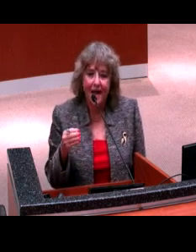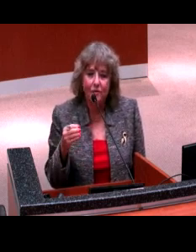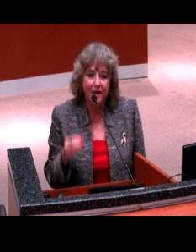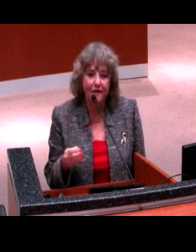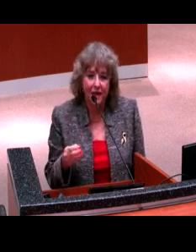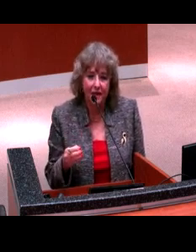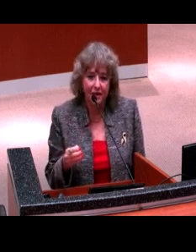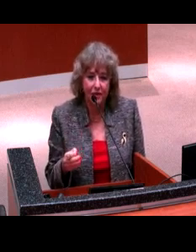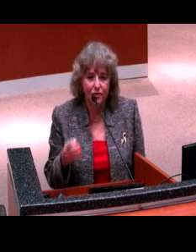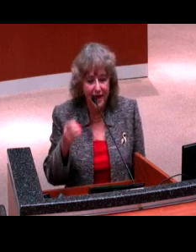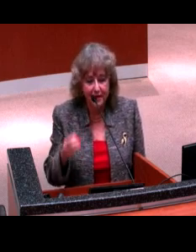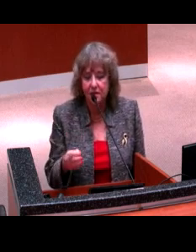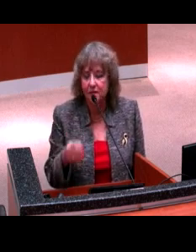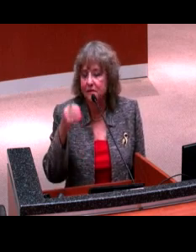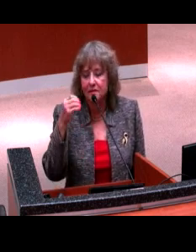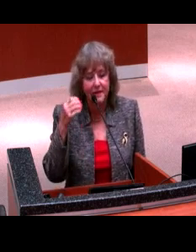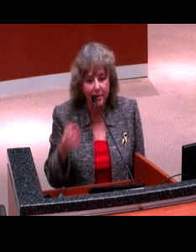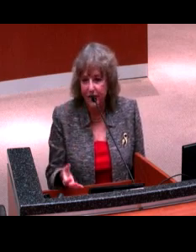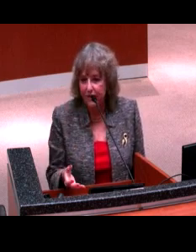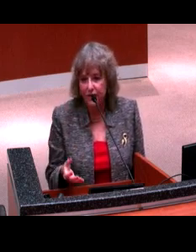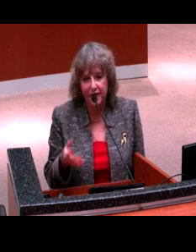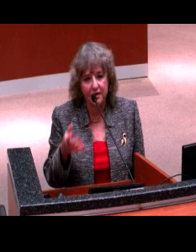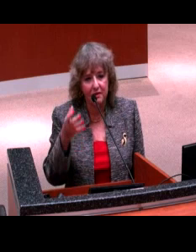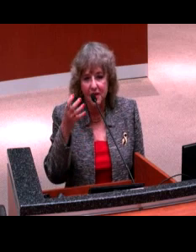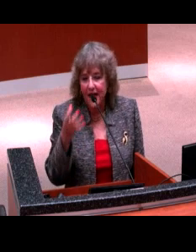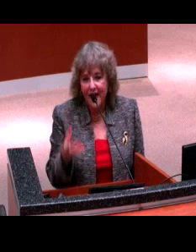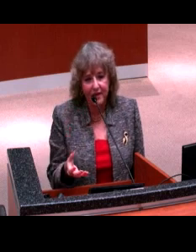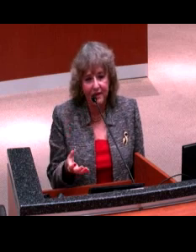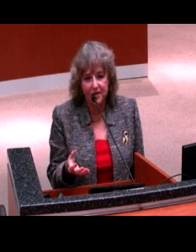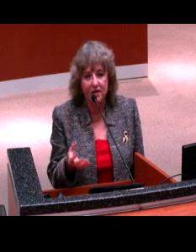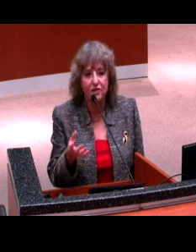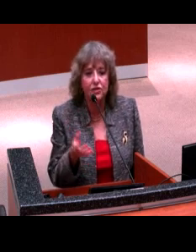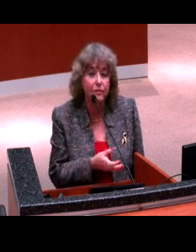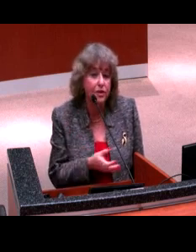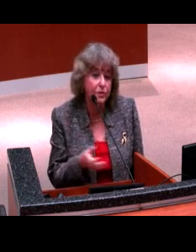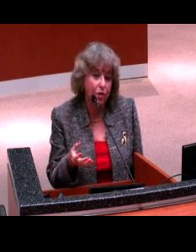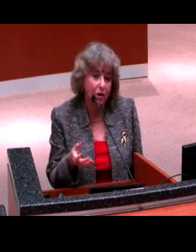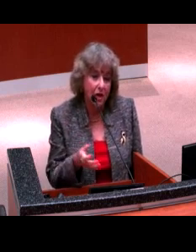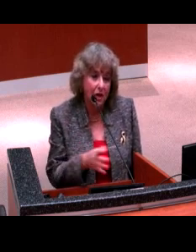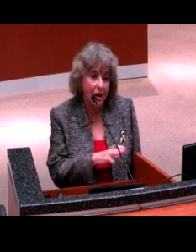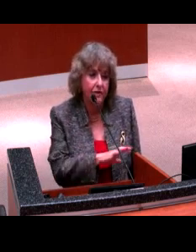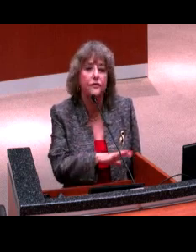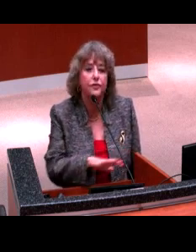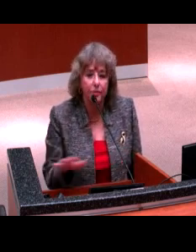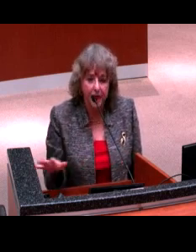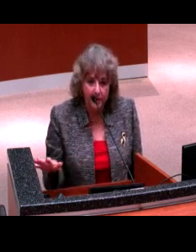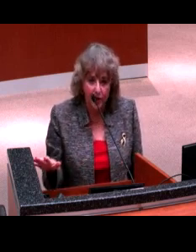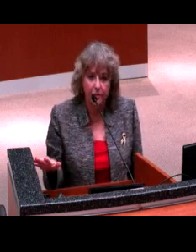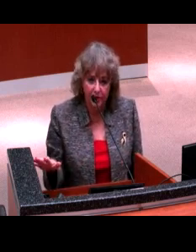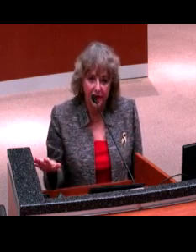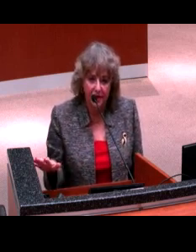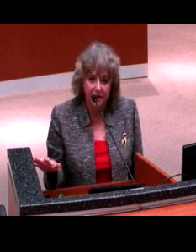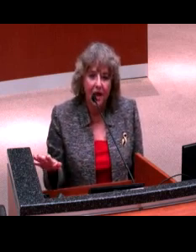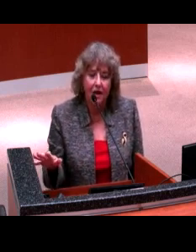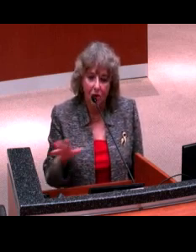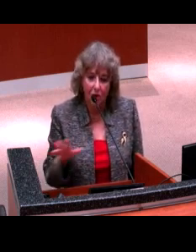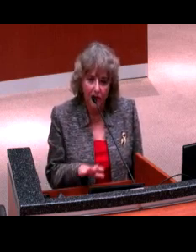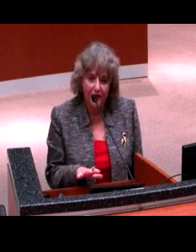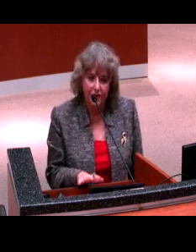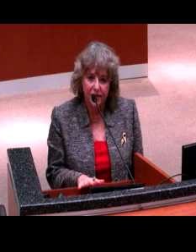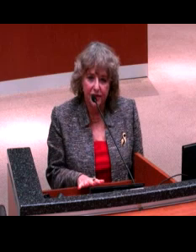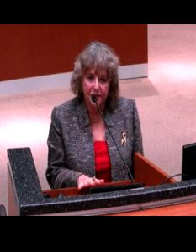And we think, tricycles, neighborhood electric vehicles, having these are so much more, serve so many more communities along